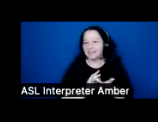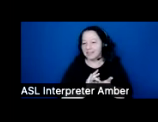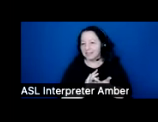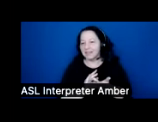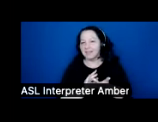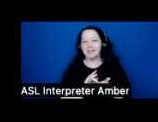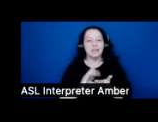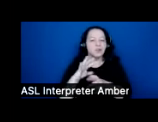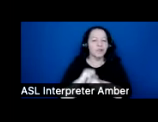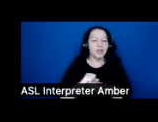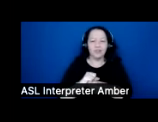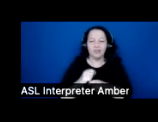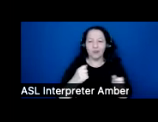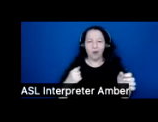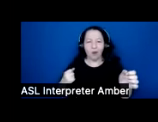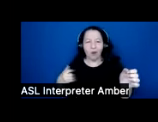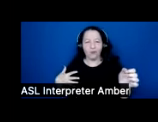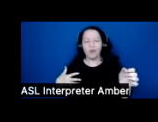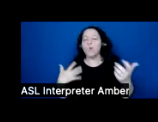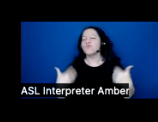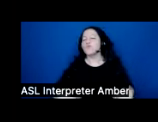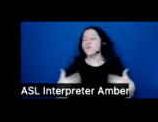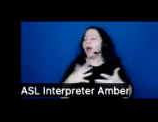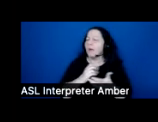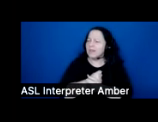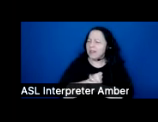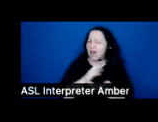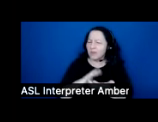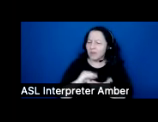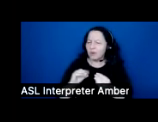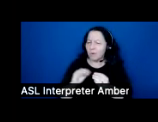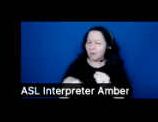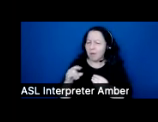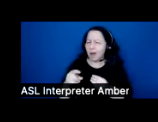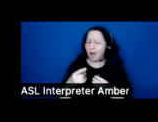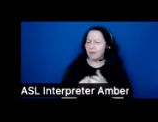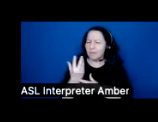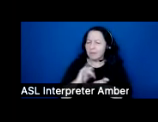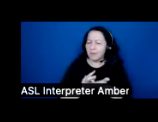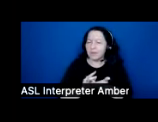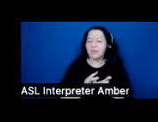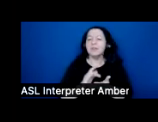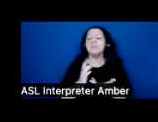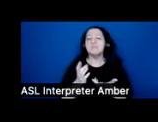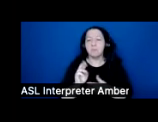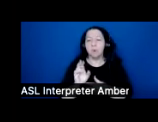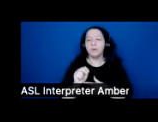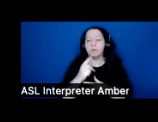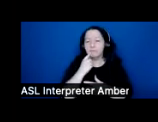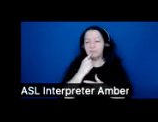and traditional archery. I would love to learn more about plant medicine too. Maureen says cultural protocol and